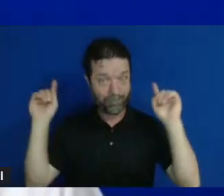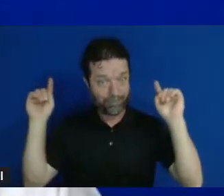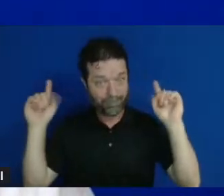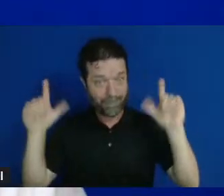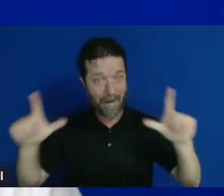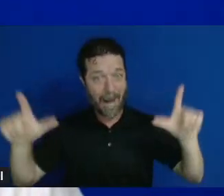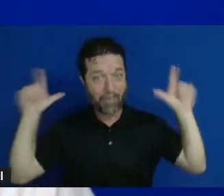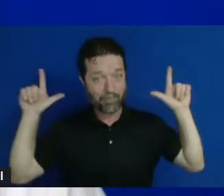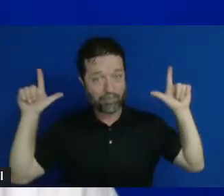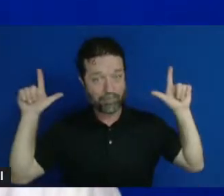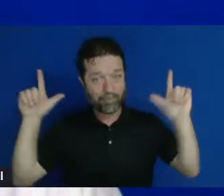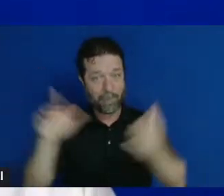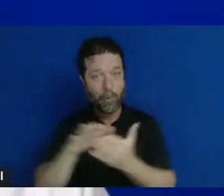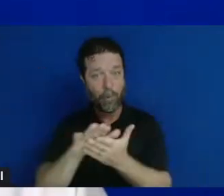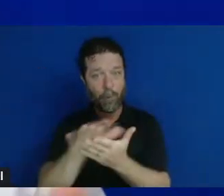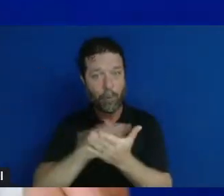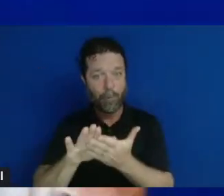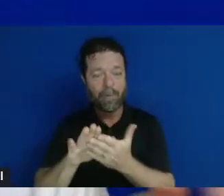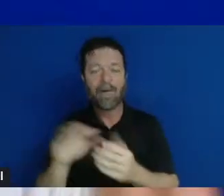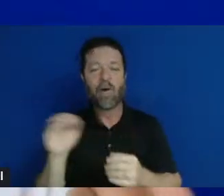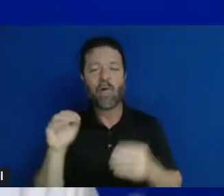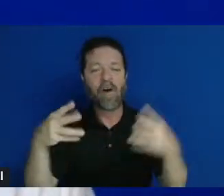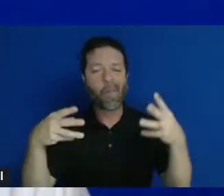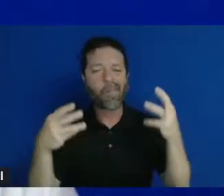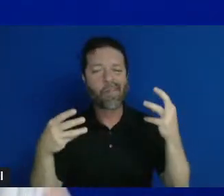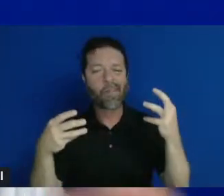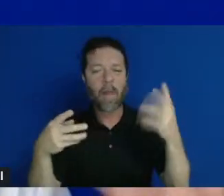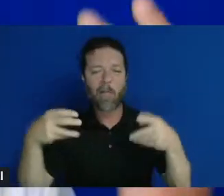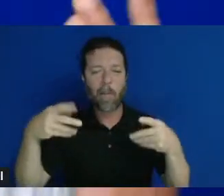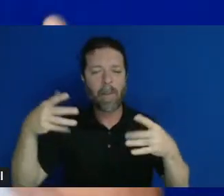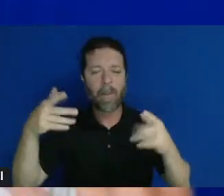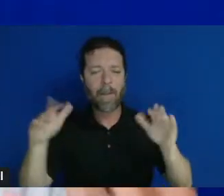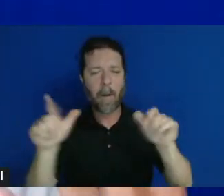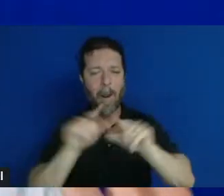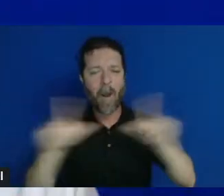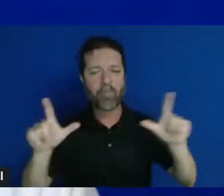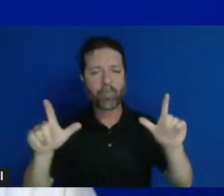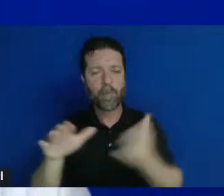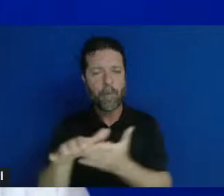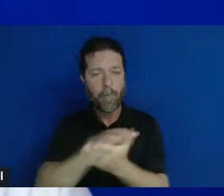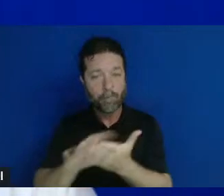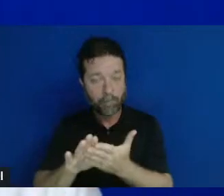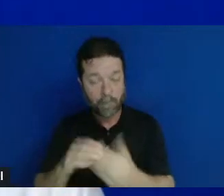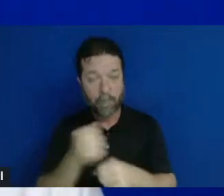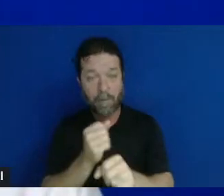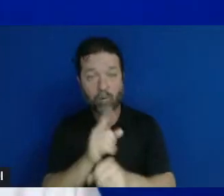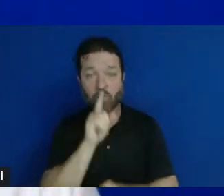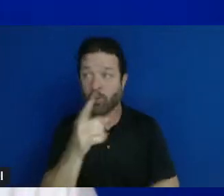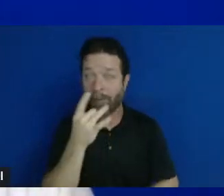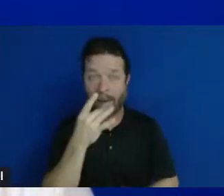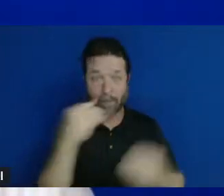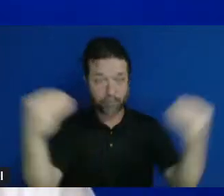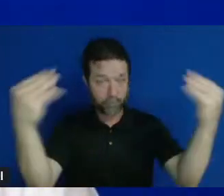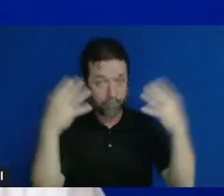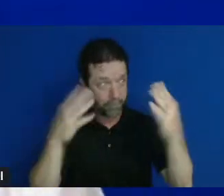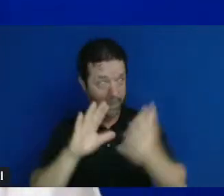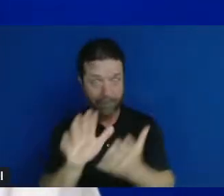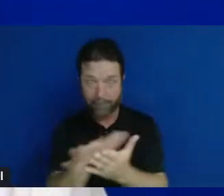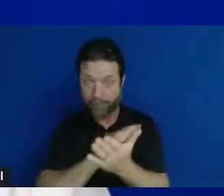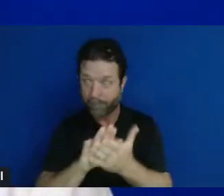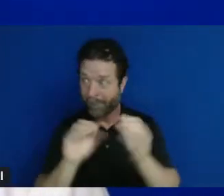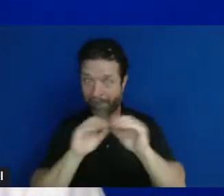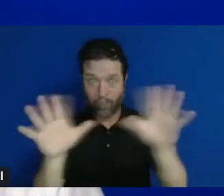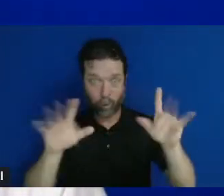or wrinkles. Make sure to check up your lightings, that everything is clear. Um,